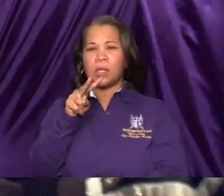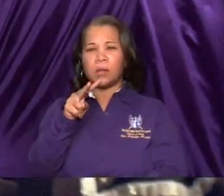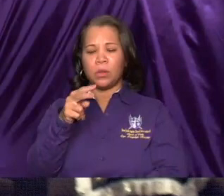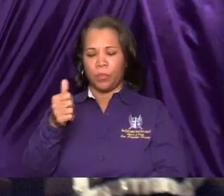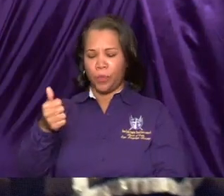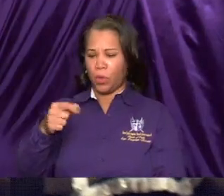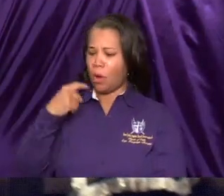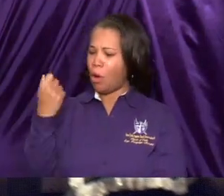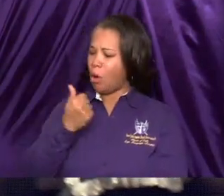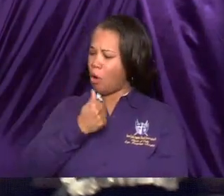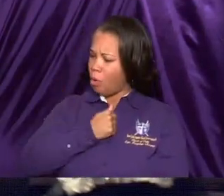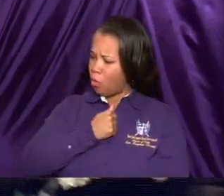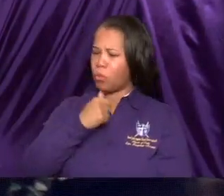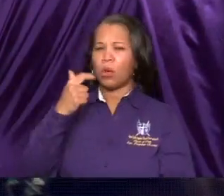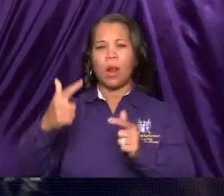life.